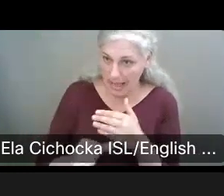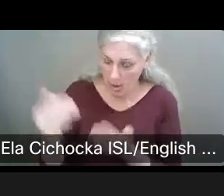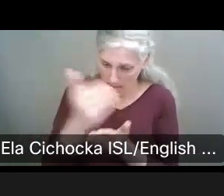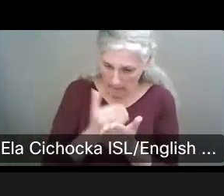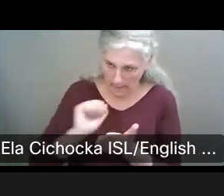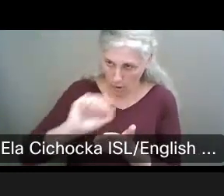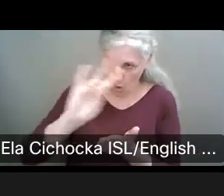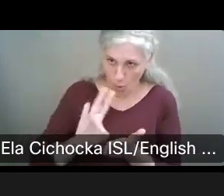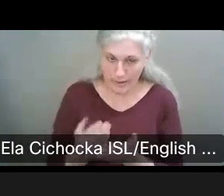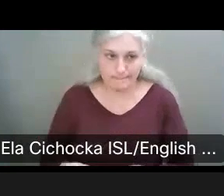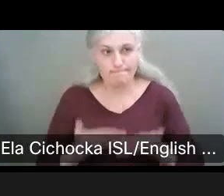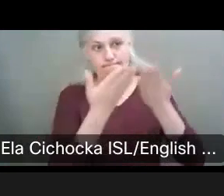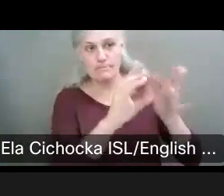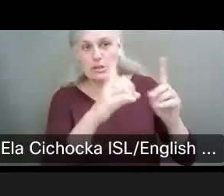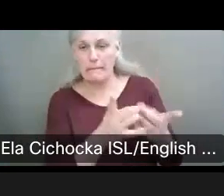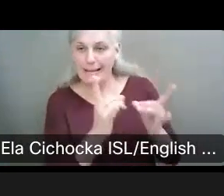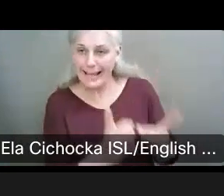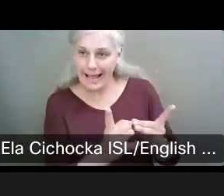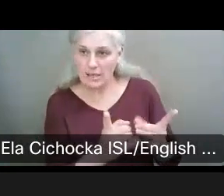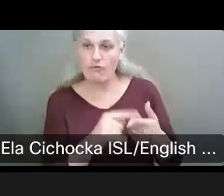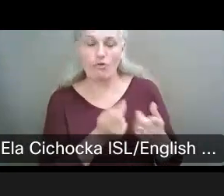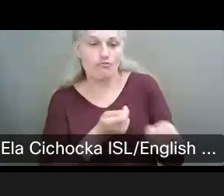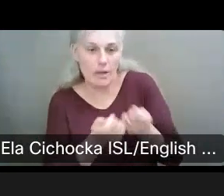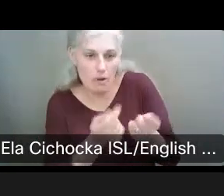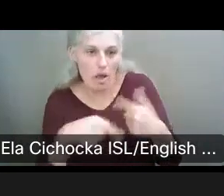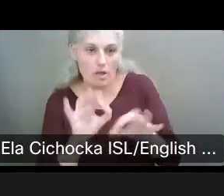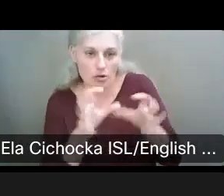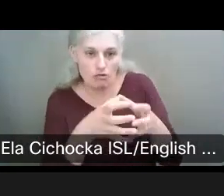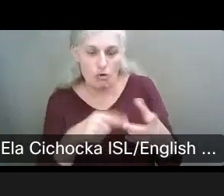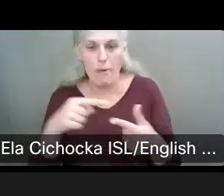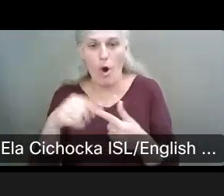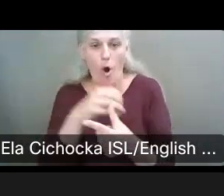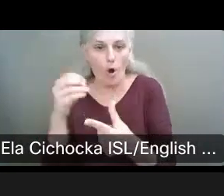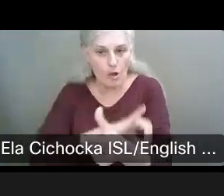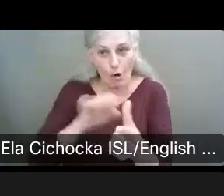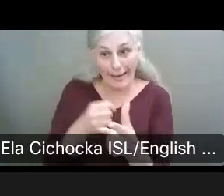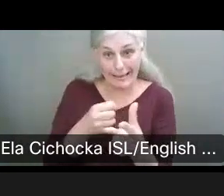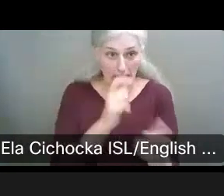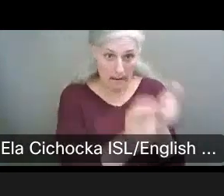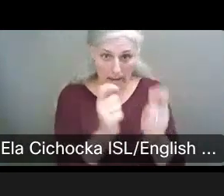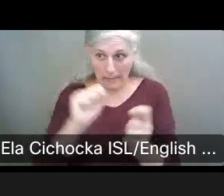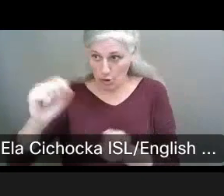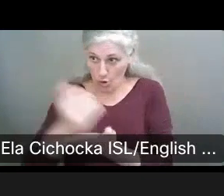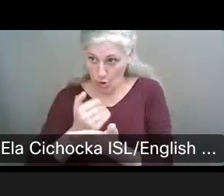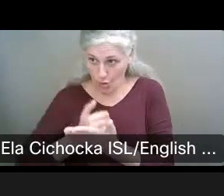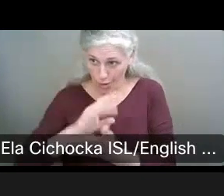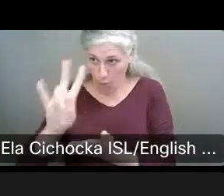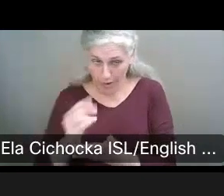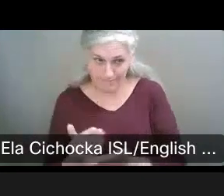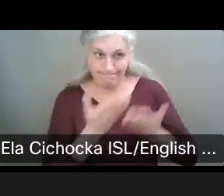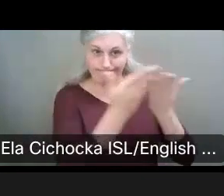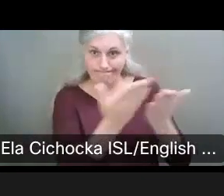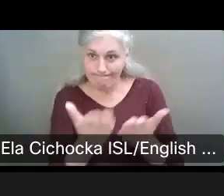back to Department of Health, to regulators, to the State Claims Agency, who are the agency that are delivering